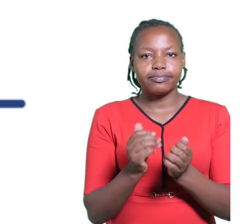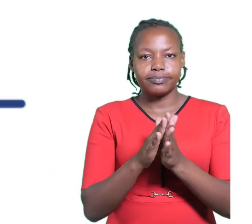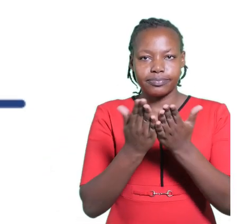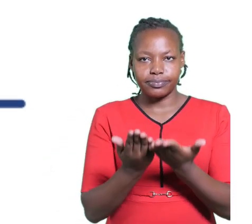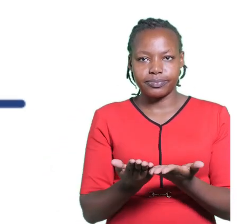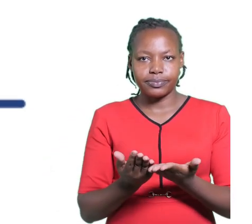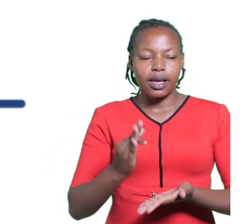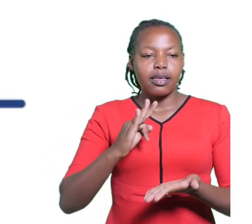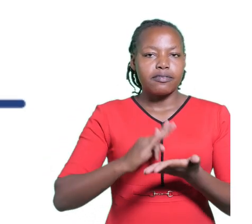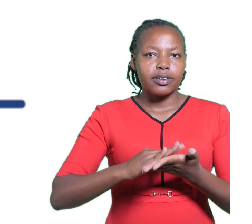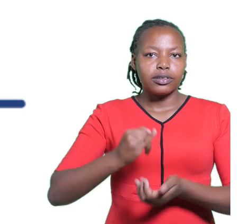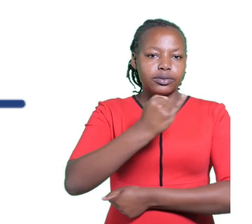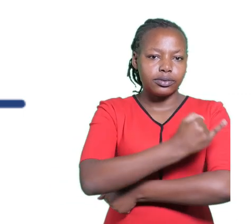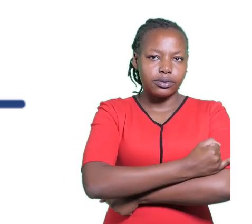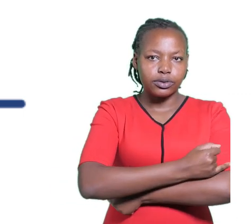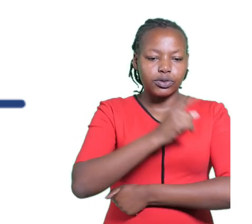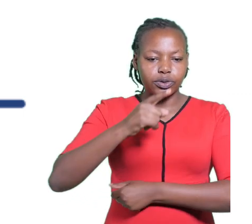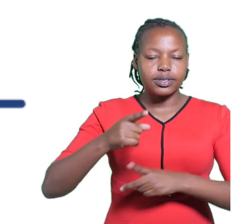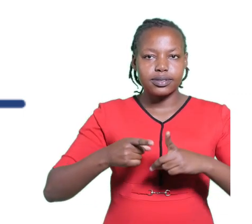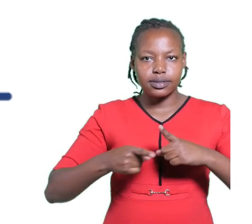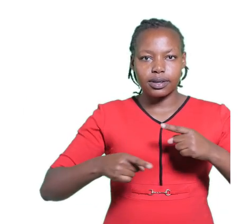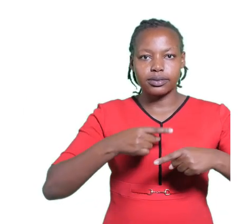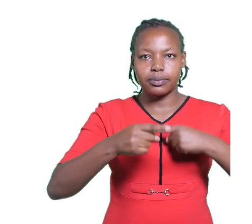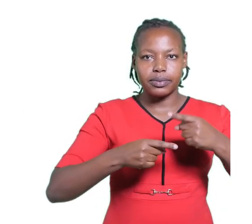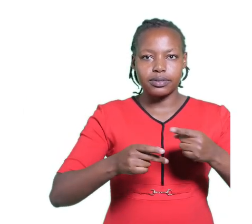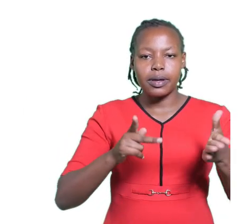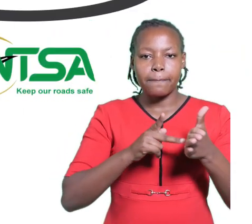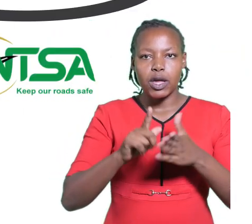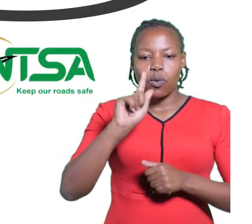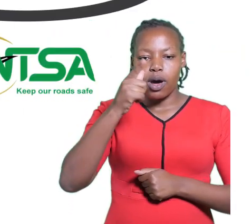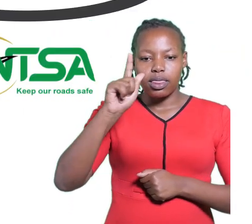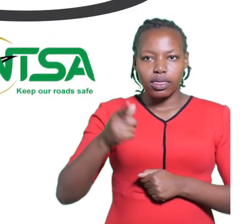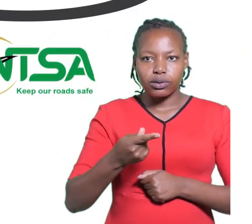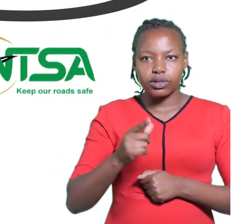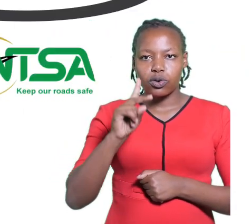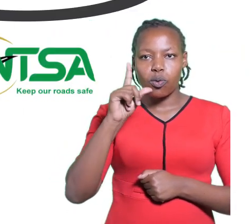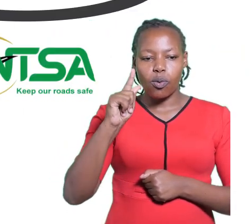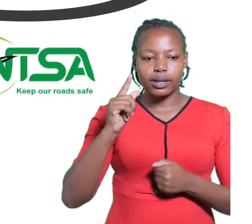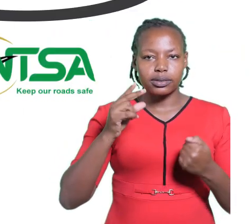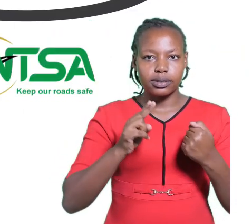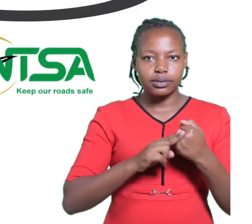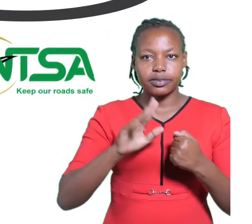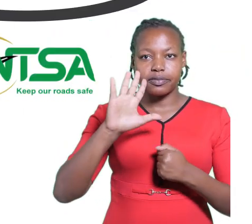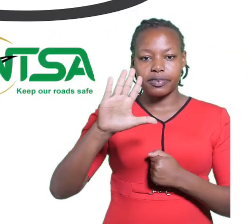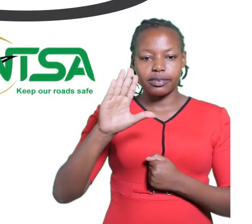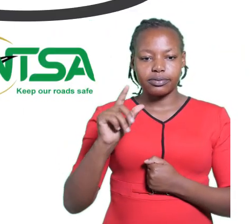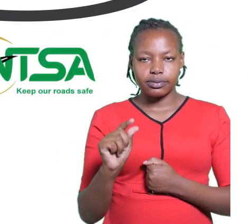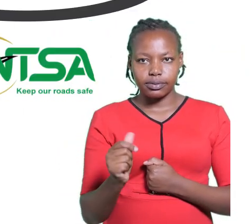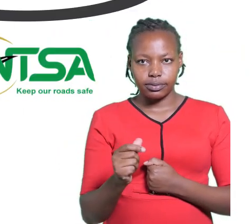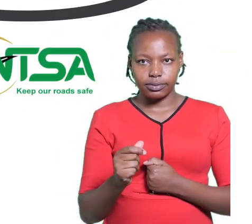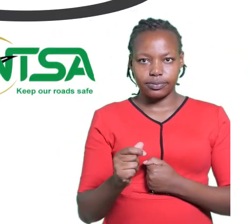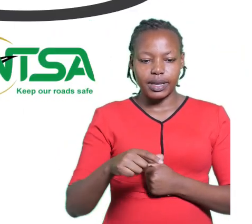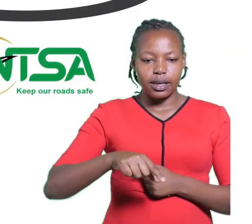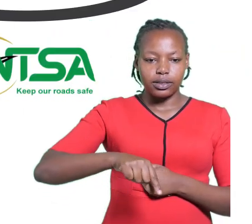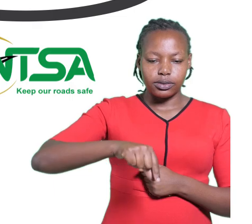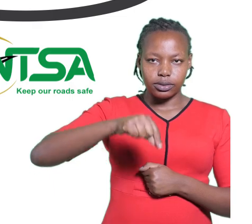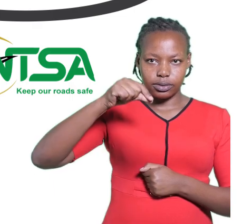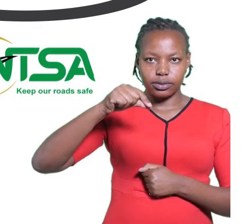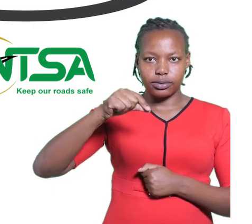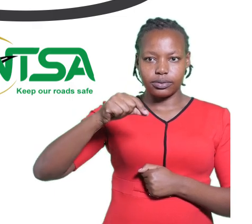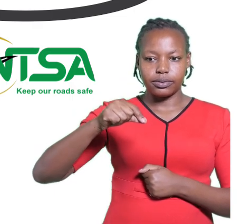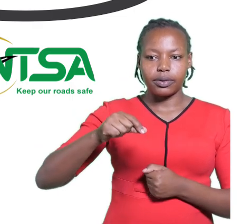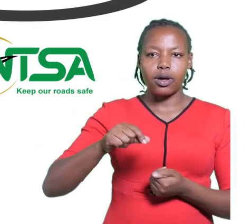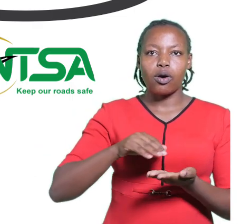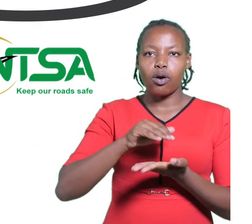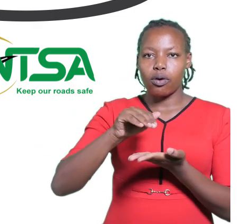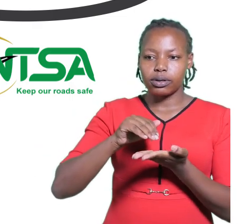and selecting their preferred collection point. Once approved by NTSA, the logbook will be printed in the name